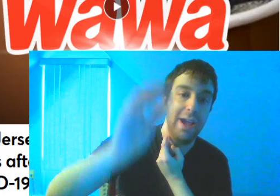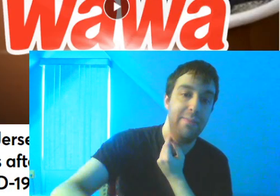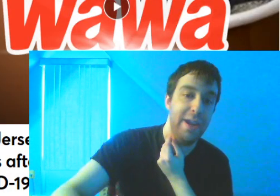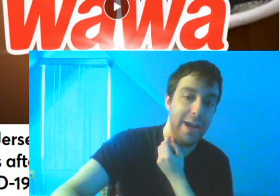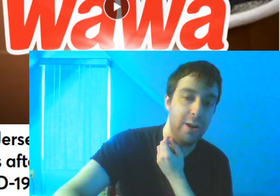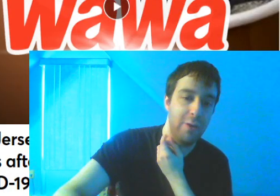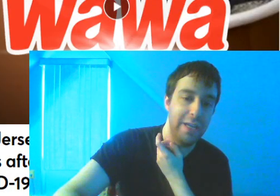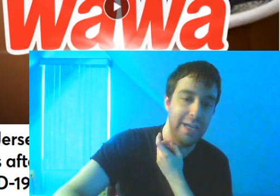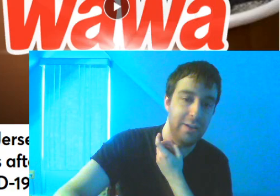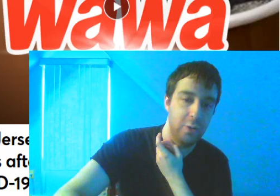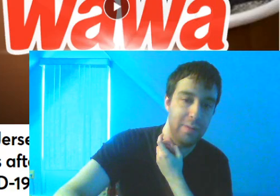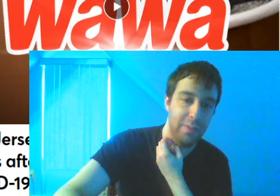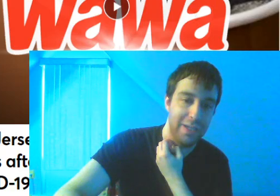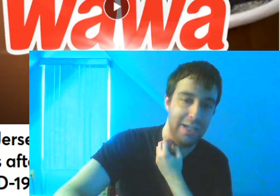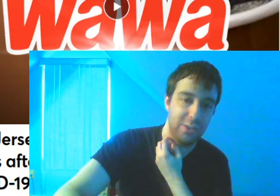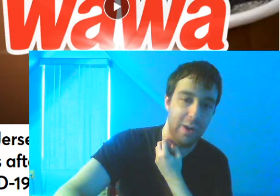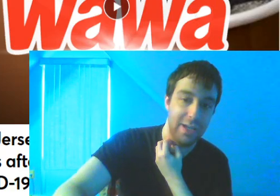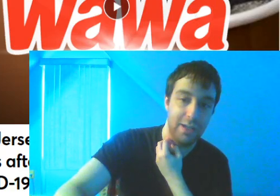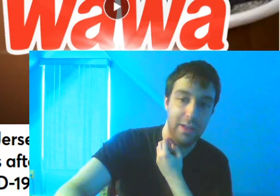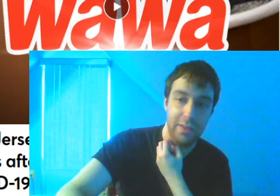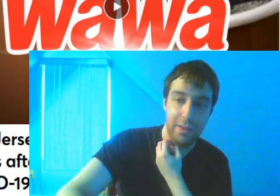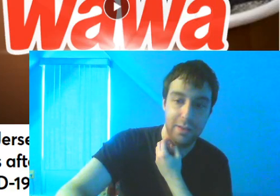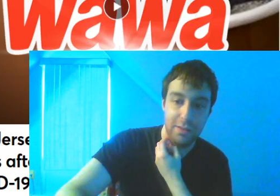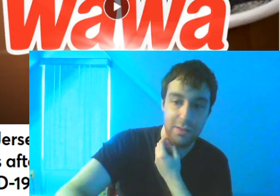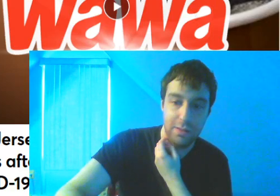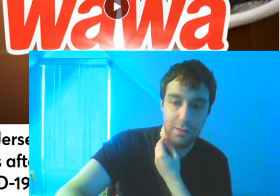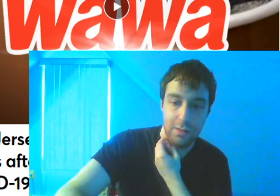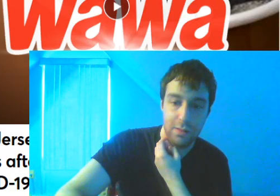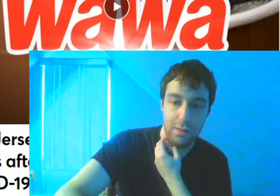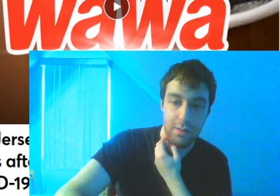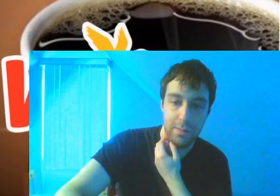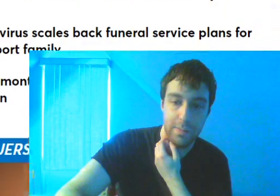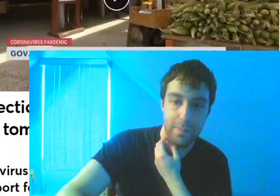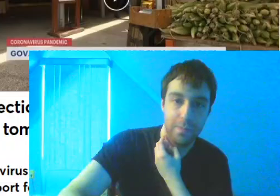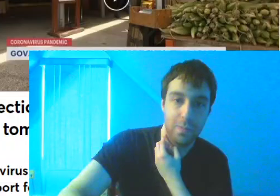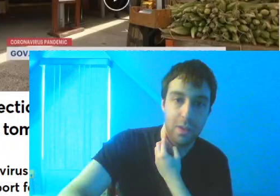See what I mean? I don't want to get into it, but guess what?